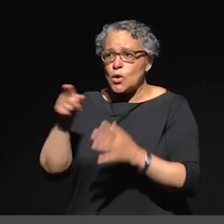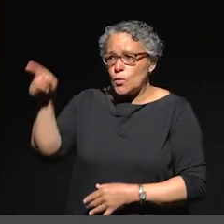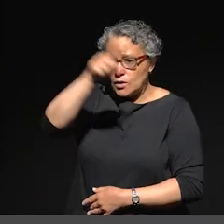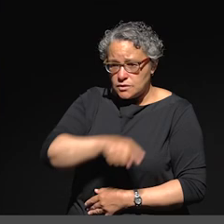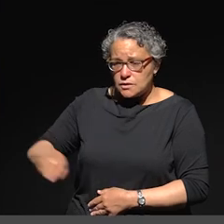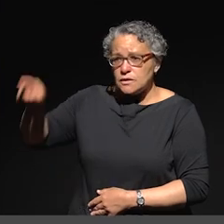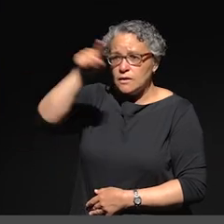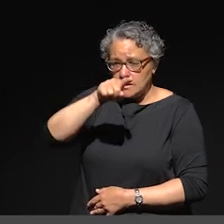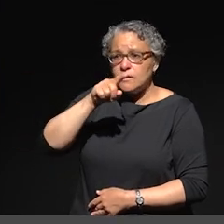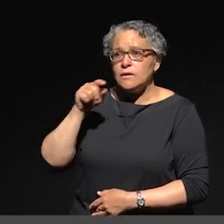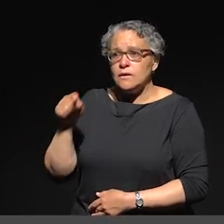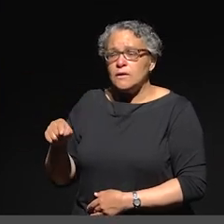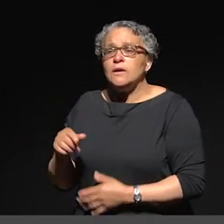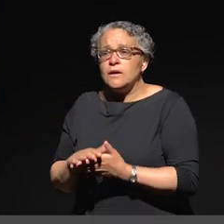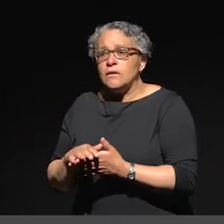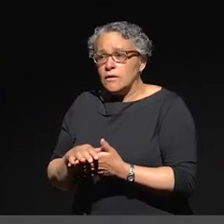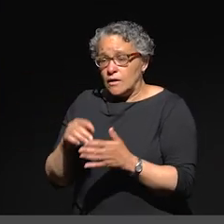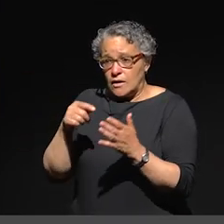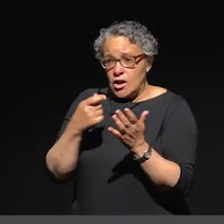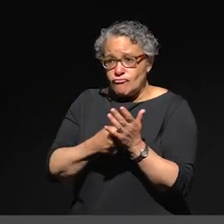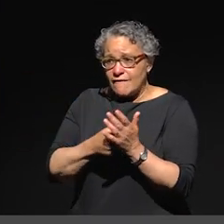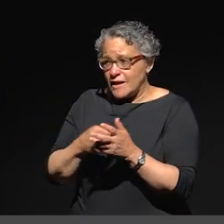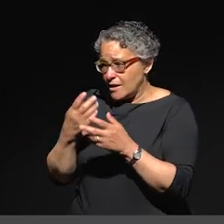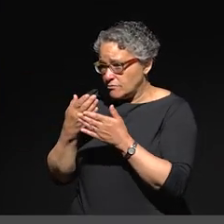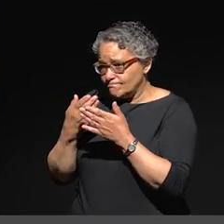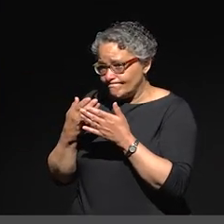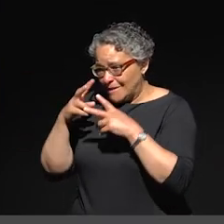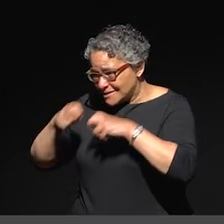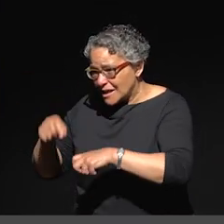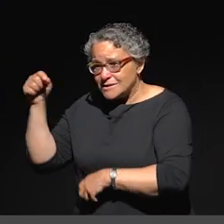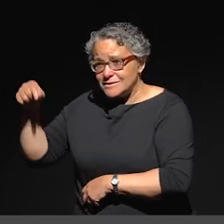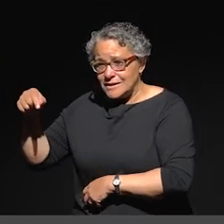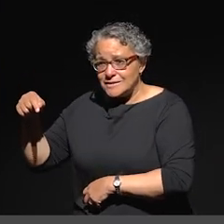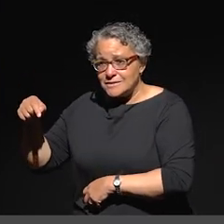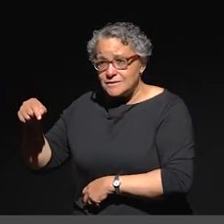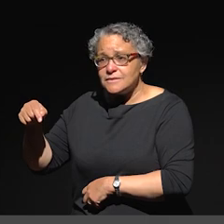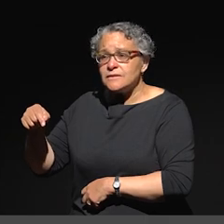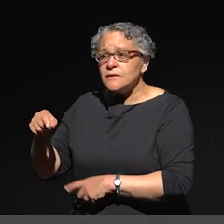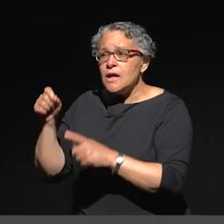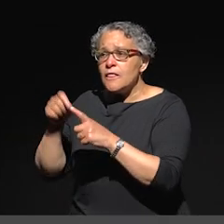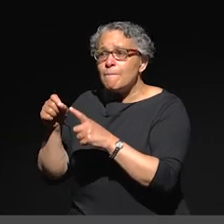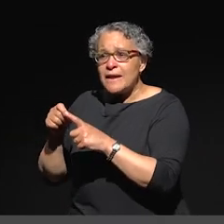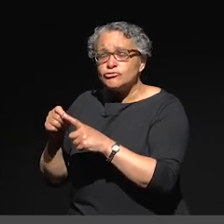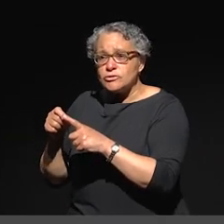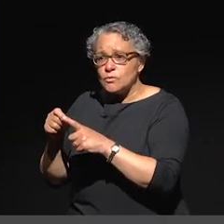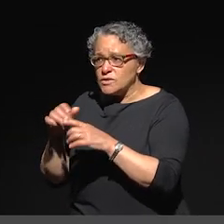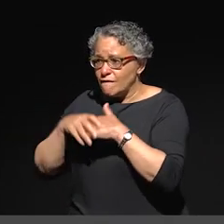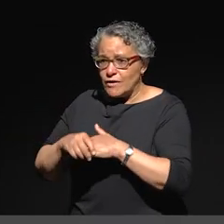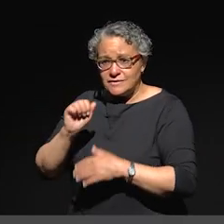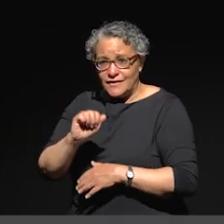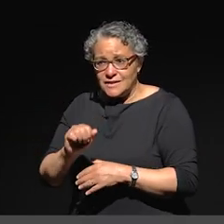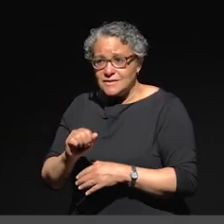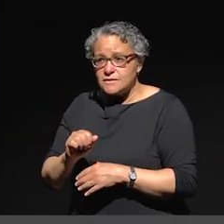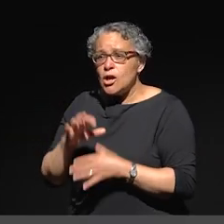which Raphael studied in Florence at the home of the patron of that, who is a friend of Michelangelo's and Raphael's. His relationship